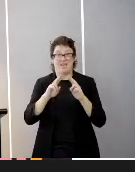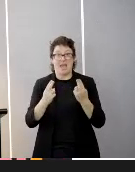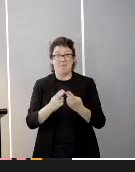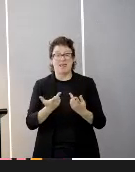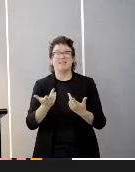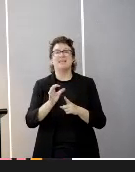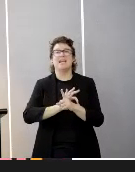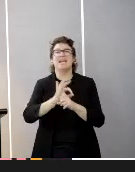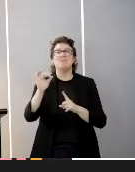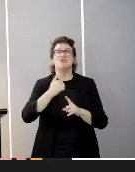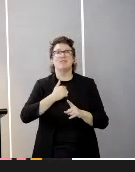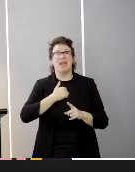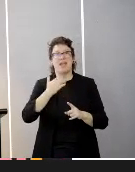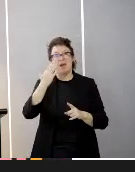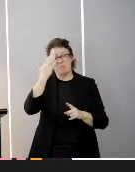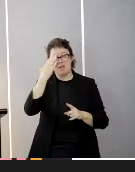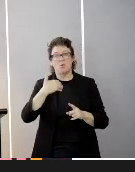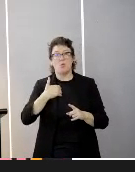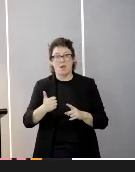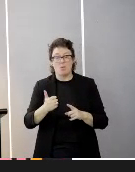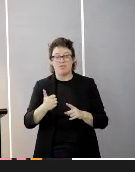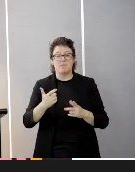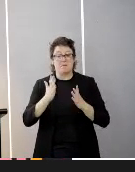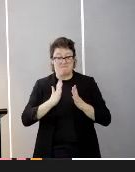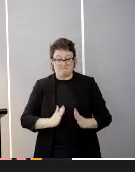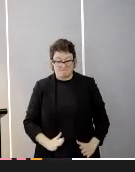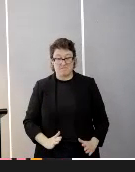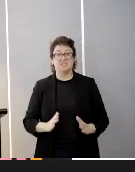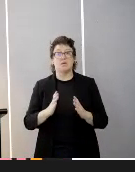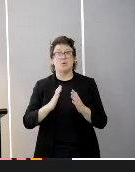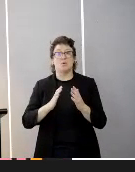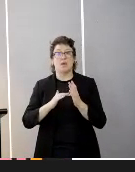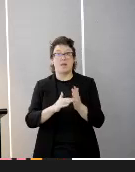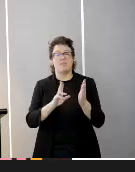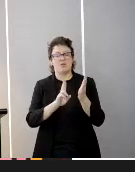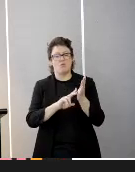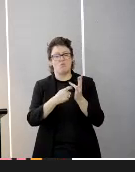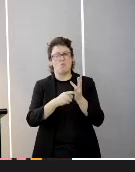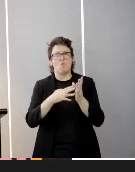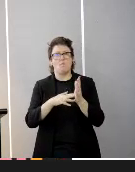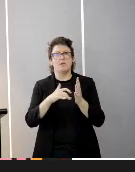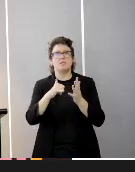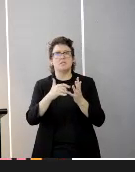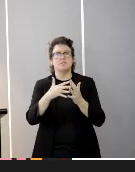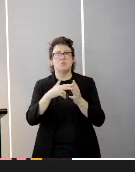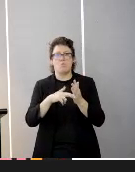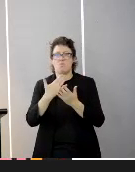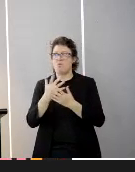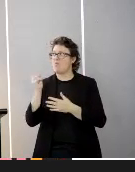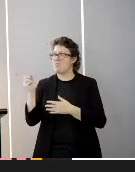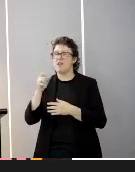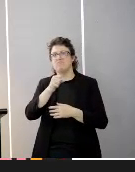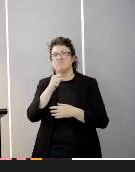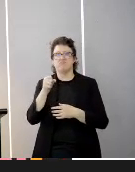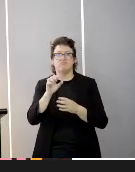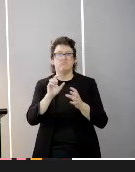Improving our our physical health to improve our mental health. Norman Swan, who's a well-known doctor, is featured on that. And a